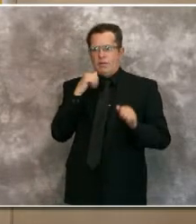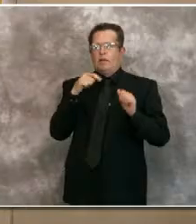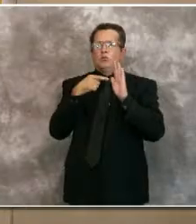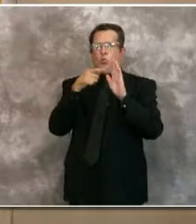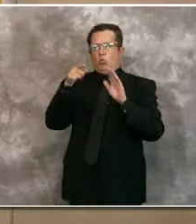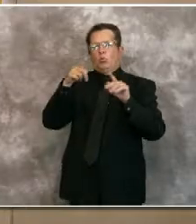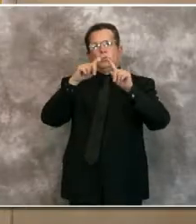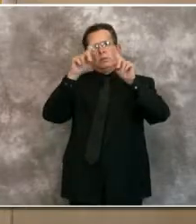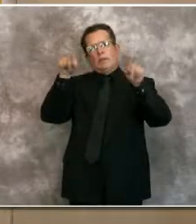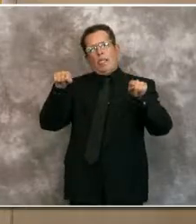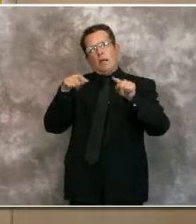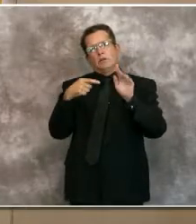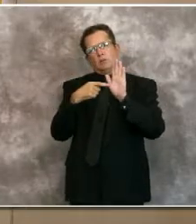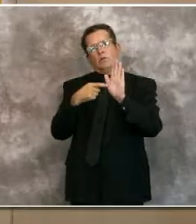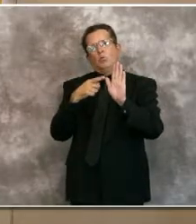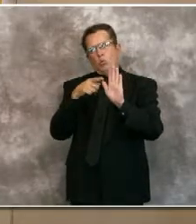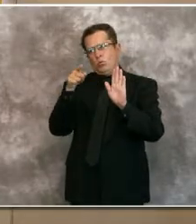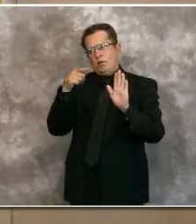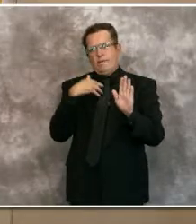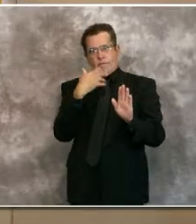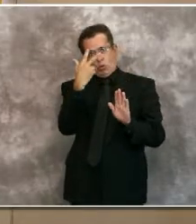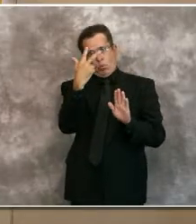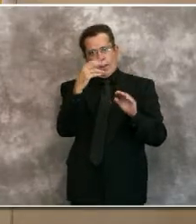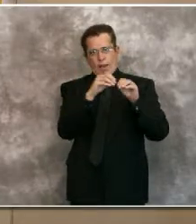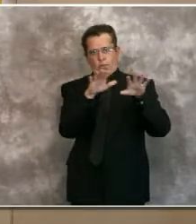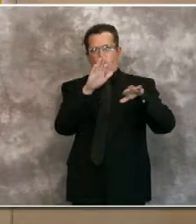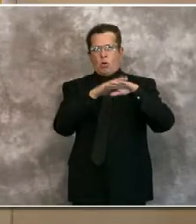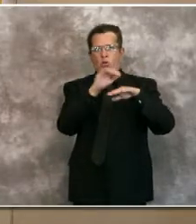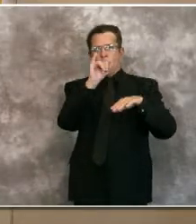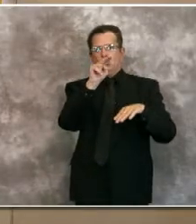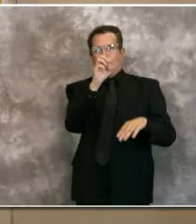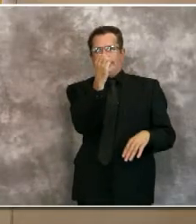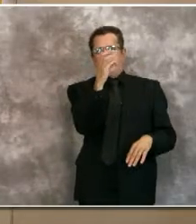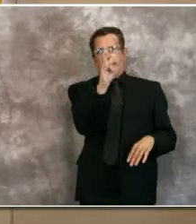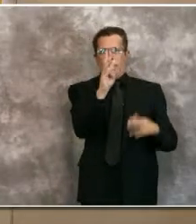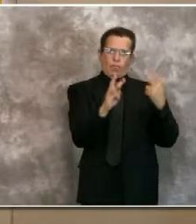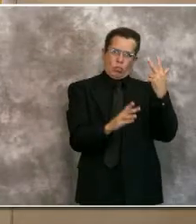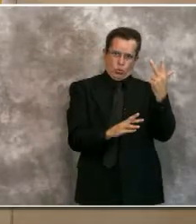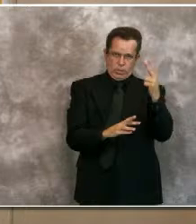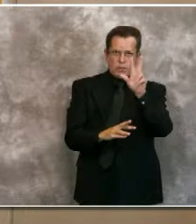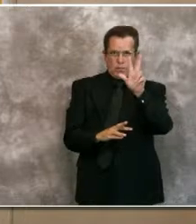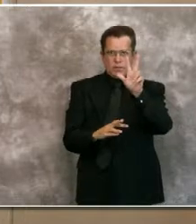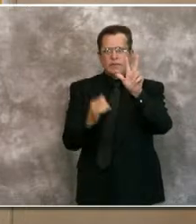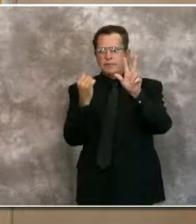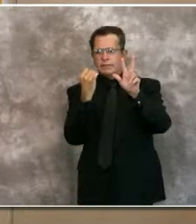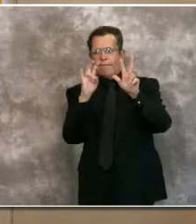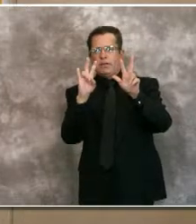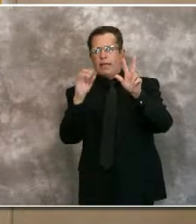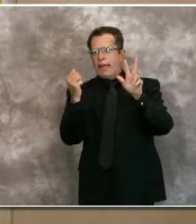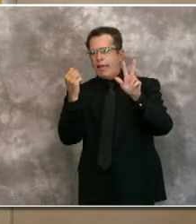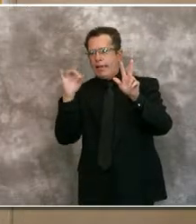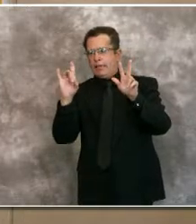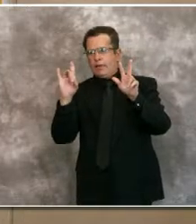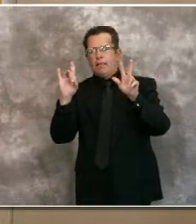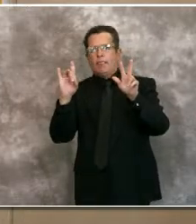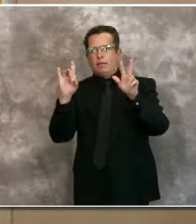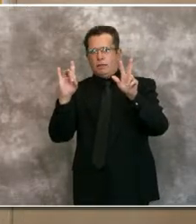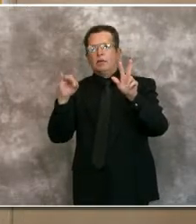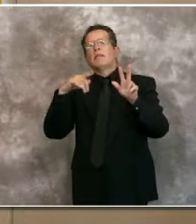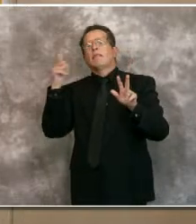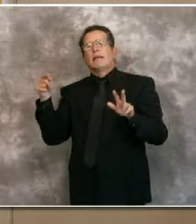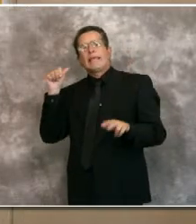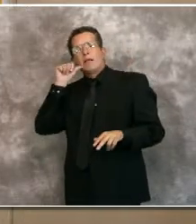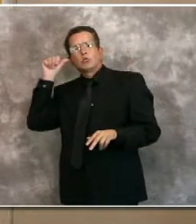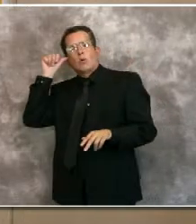happened. We had 3 outbreaks on the 16th of June, then on the 17th, the 18th, and then yesterday